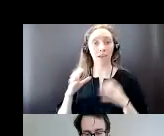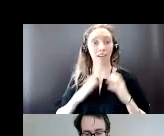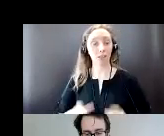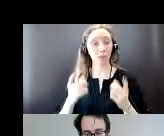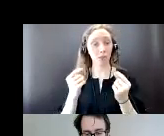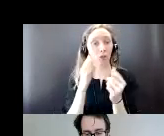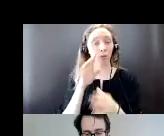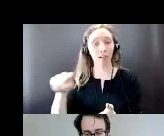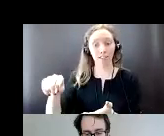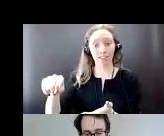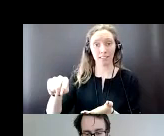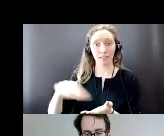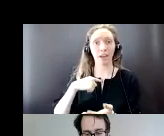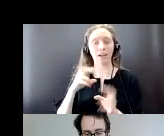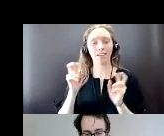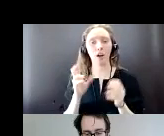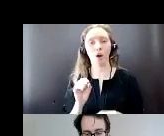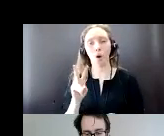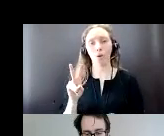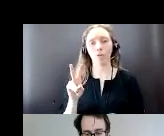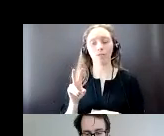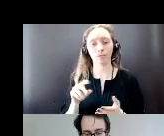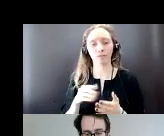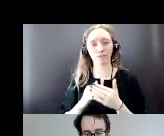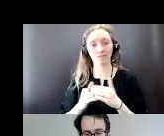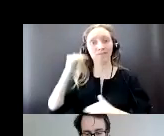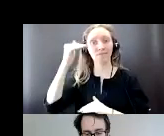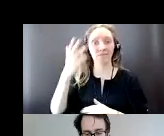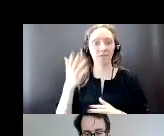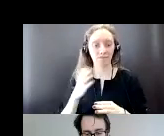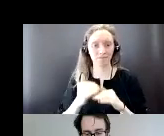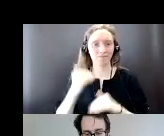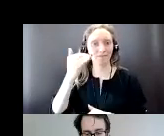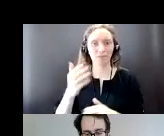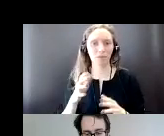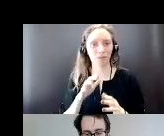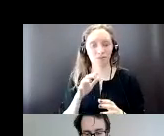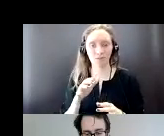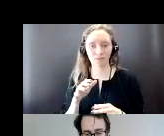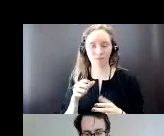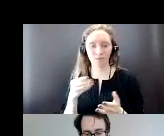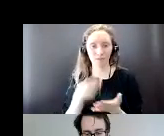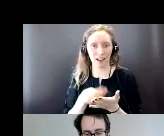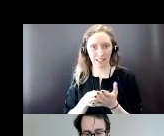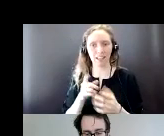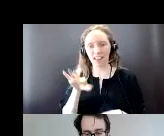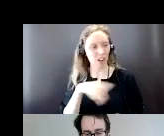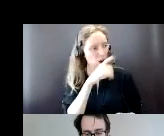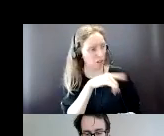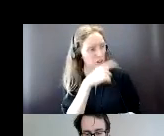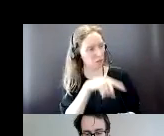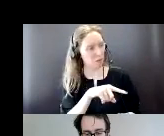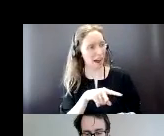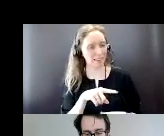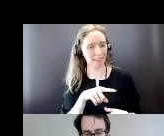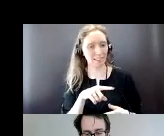difference to a supposed shipping company, which is actually the fraudster as well. So the victim will